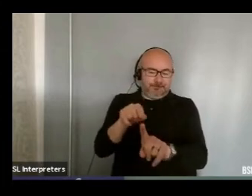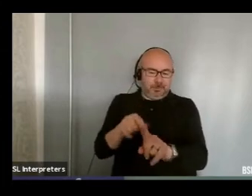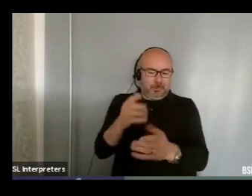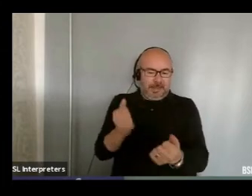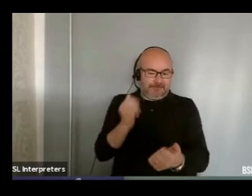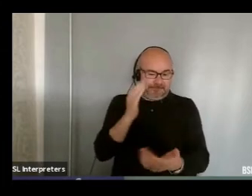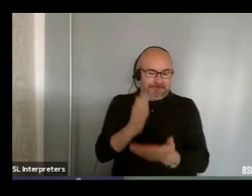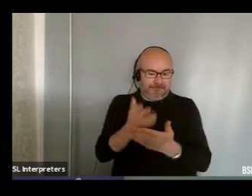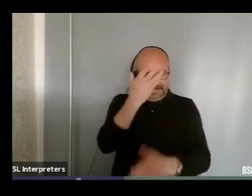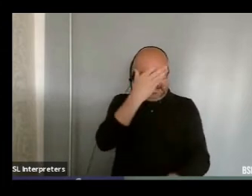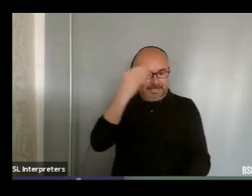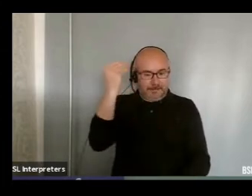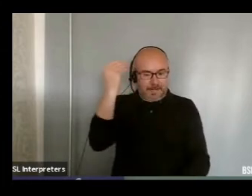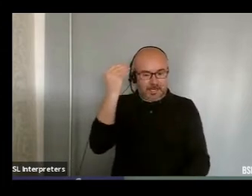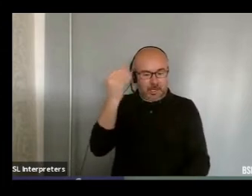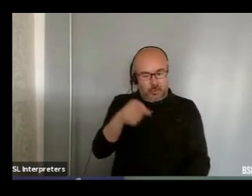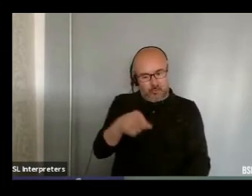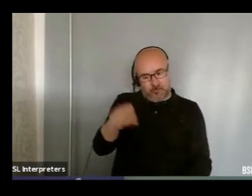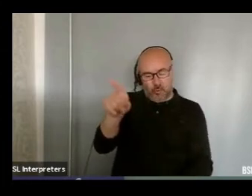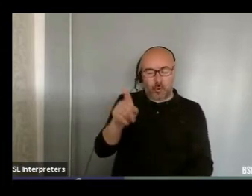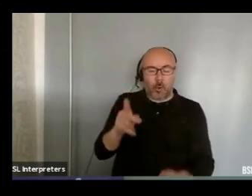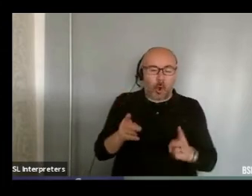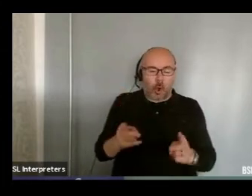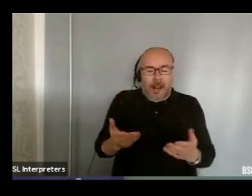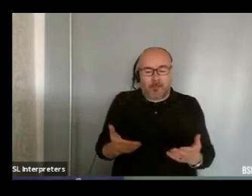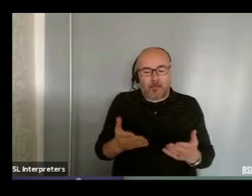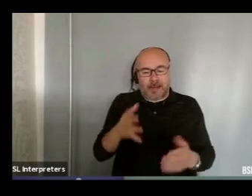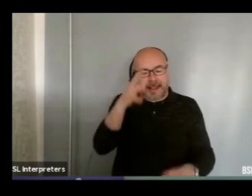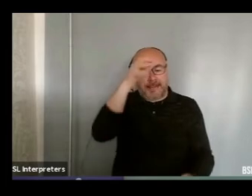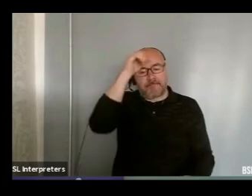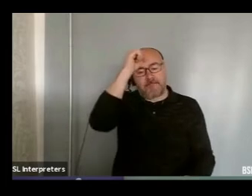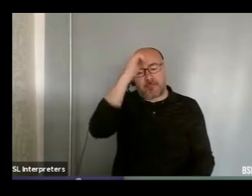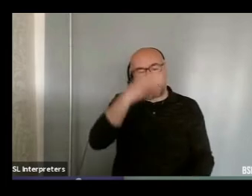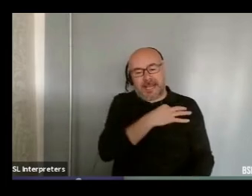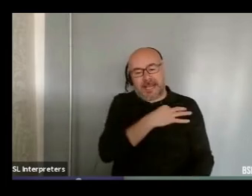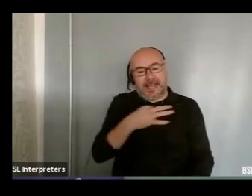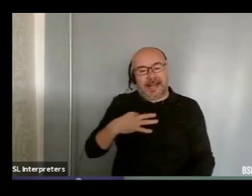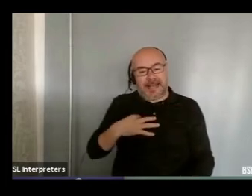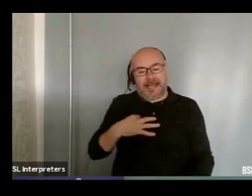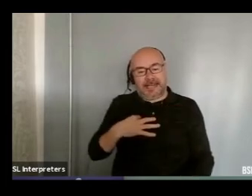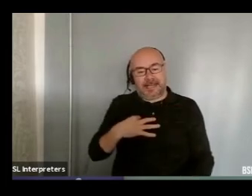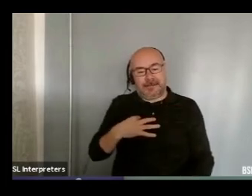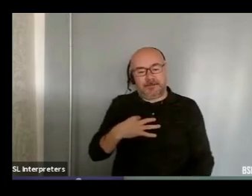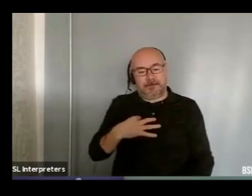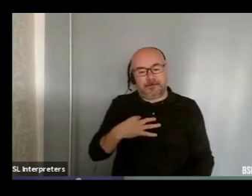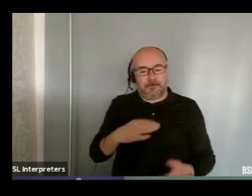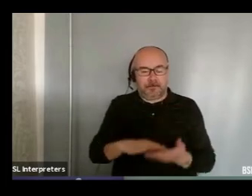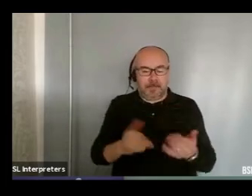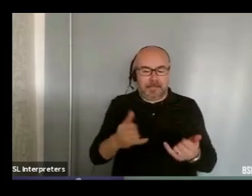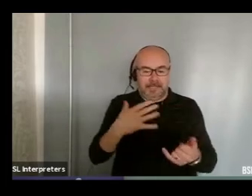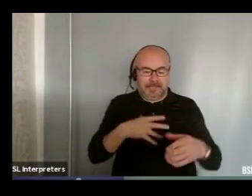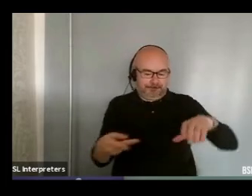we currently have in terms of memory clinics, or indeed we might run there that type of approach with that sort of